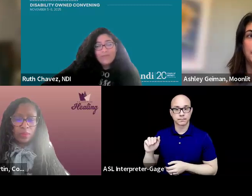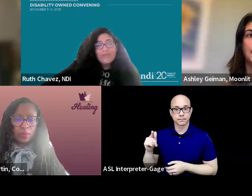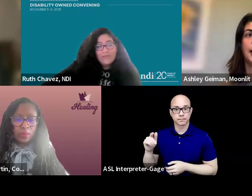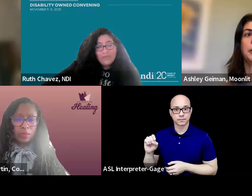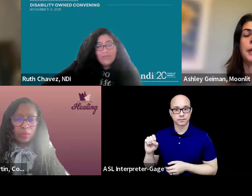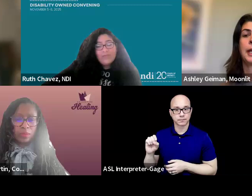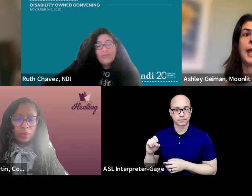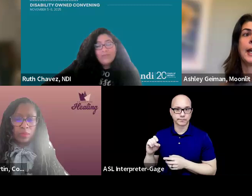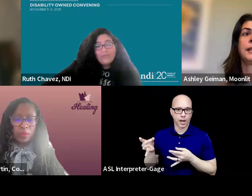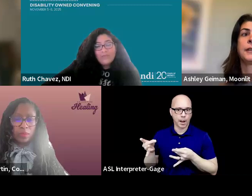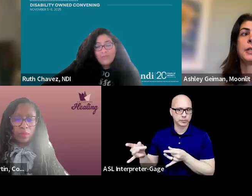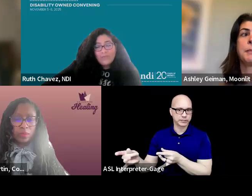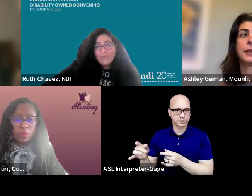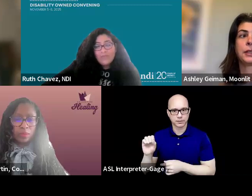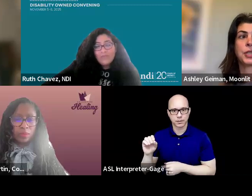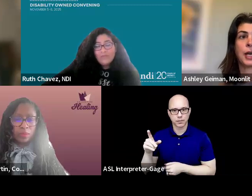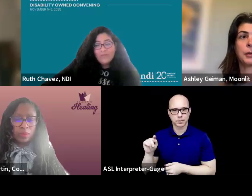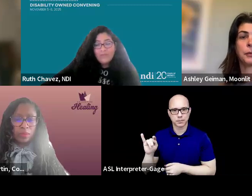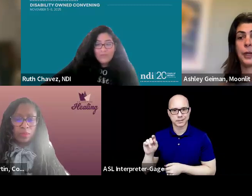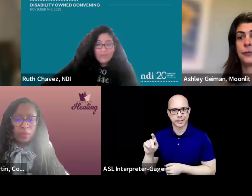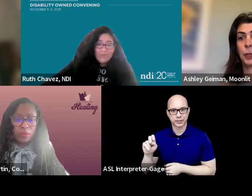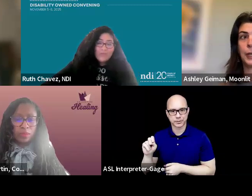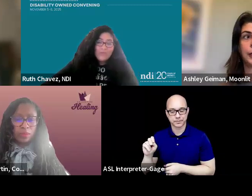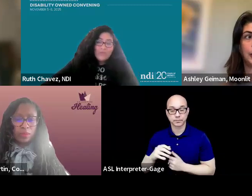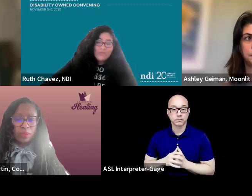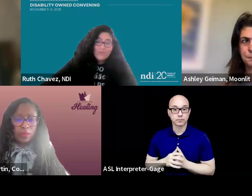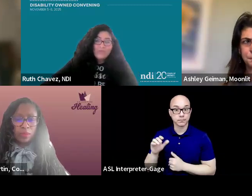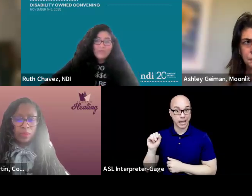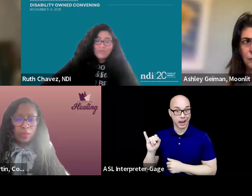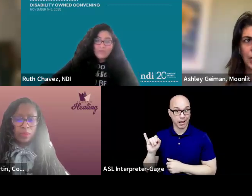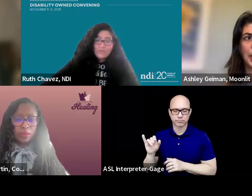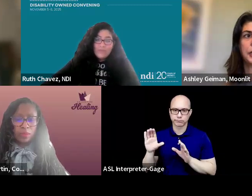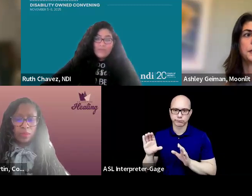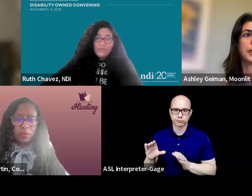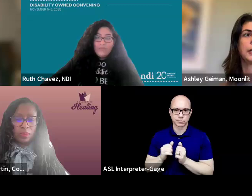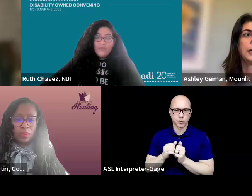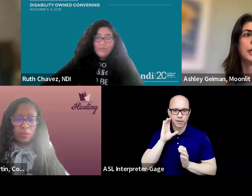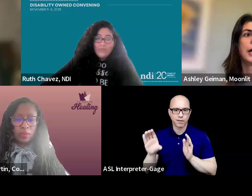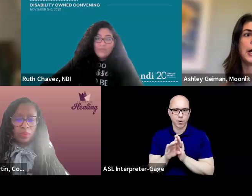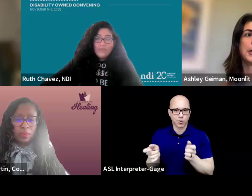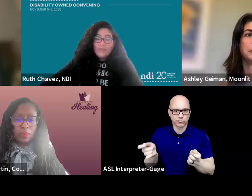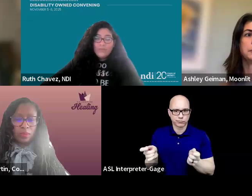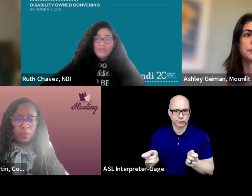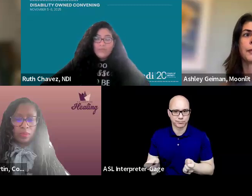optimization. AI does an amazing job with photo editing. I use it